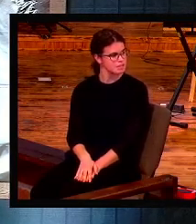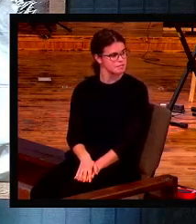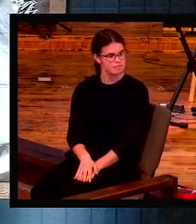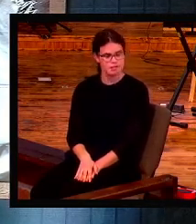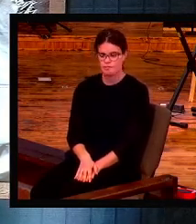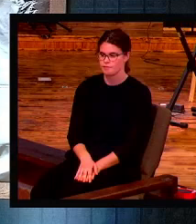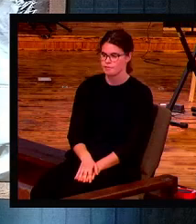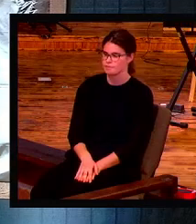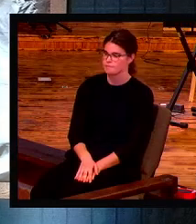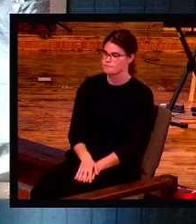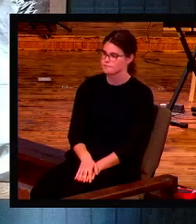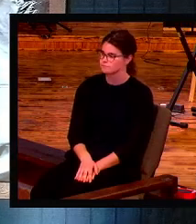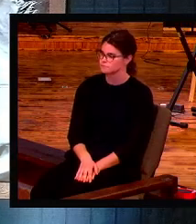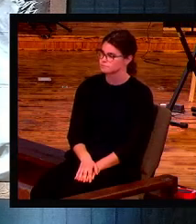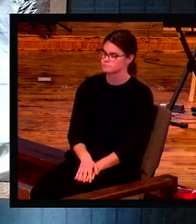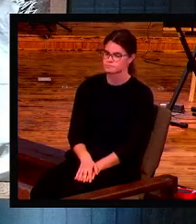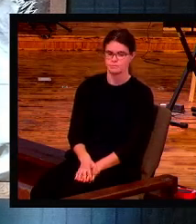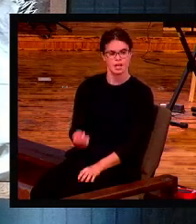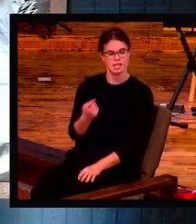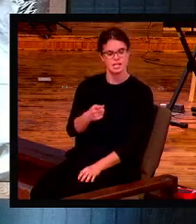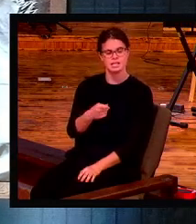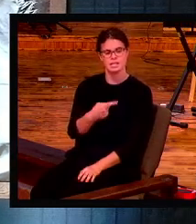the end.